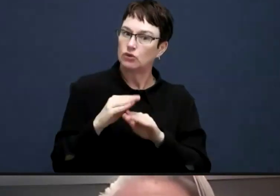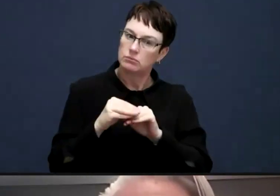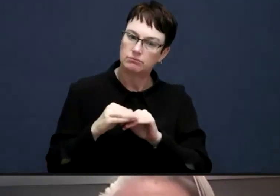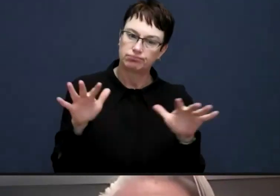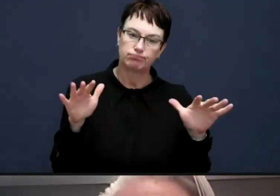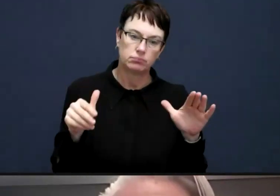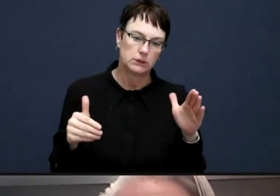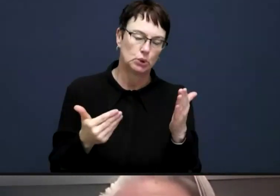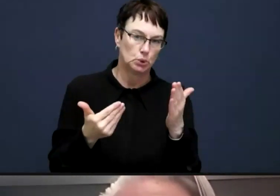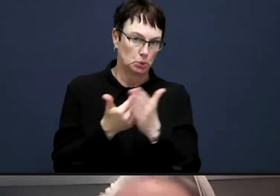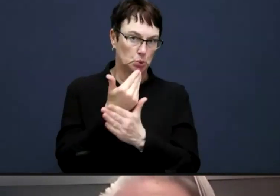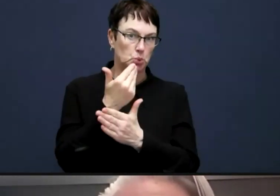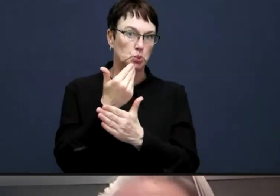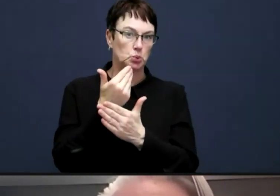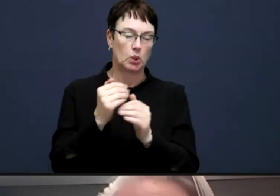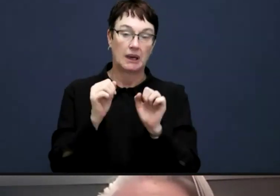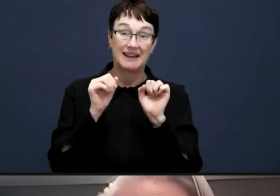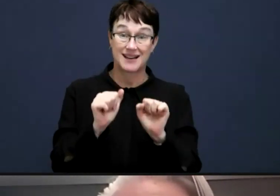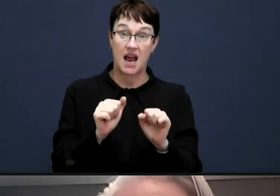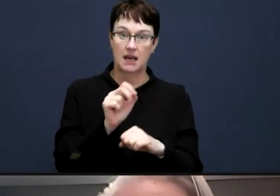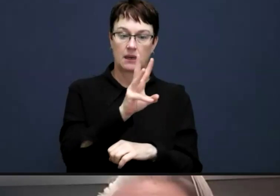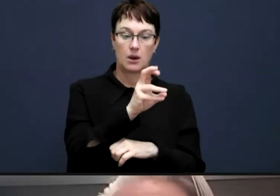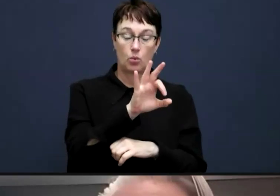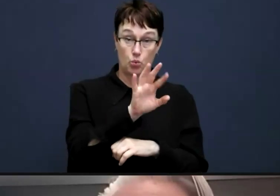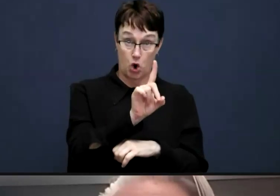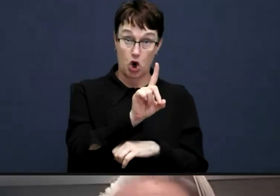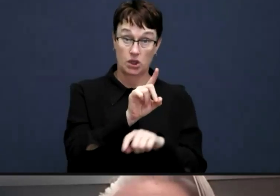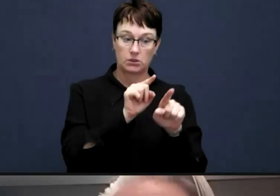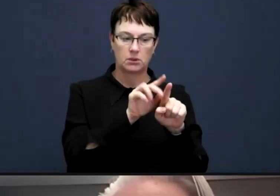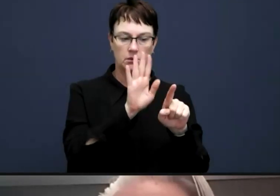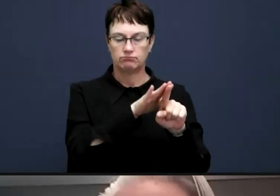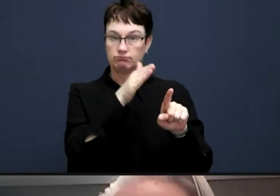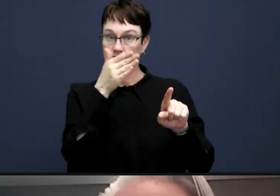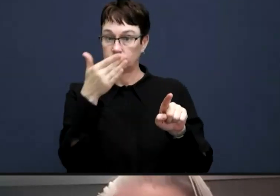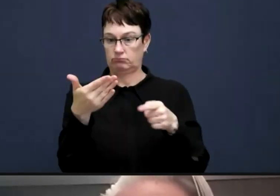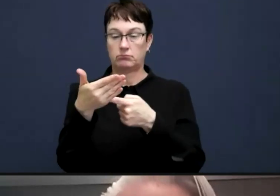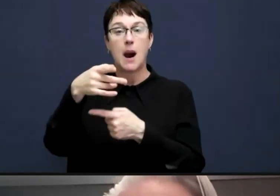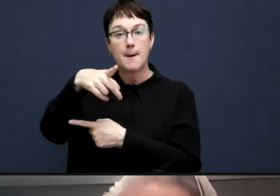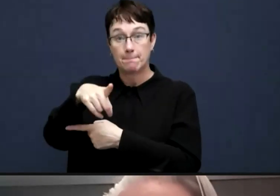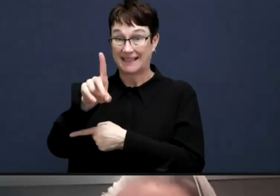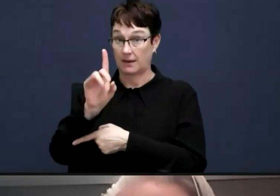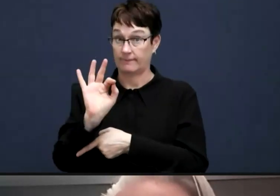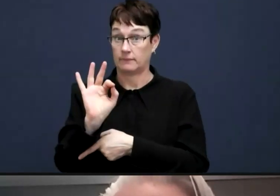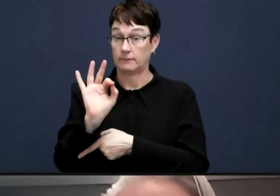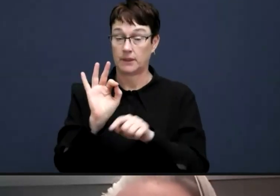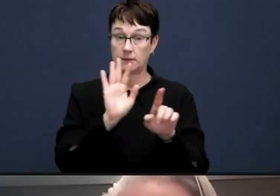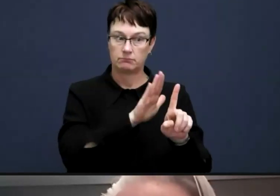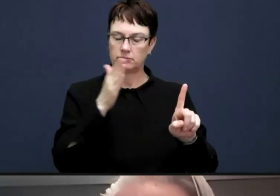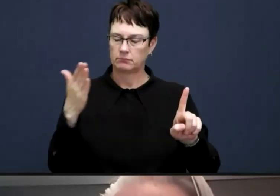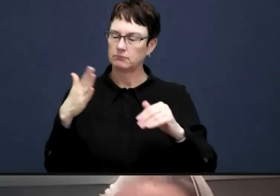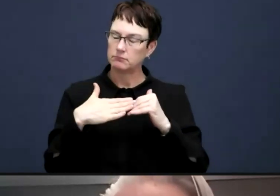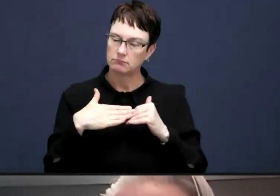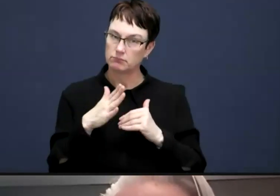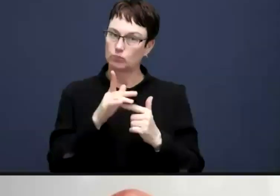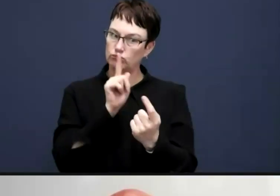for converting a Word document to a PDF that makes it easier and more accurate. Adobe